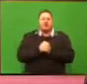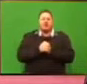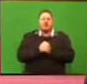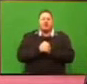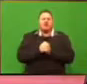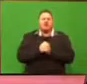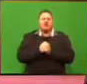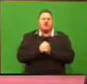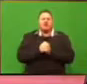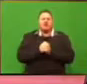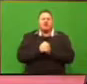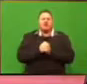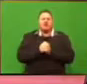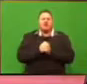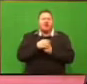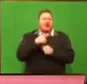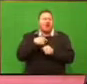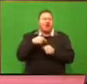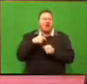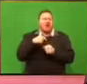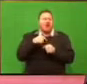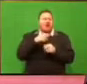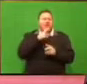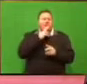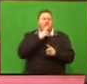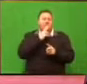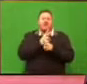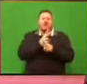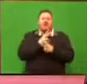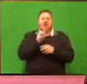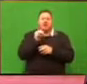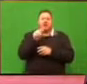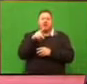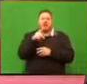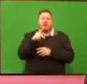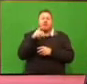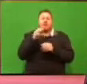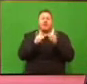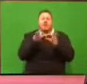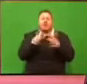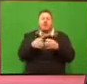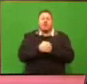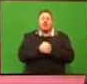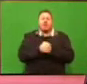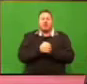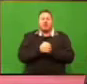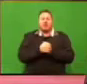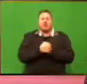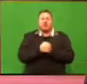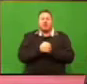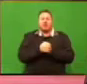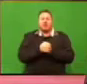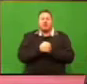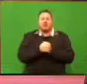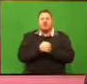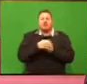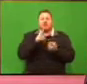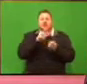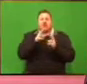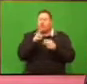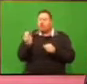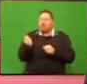to our manifesto. The MK party is committed to transformative change across all sectors of South